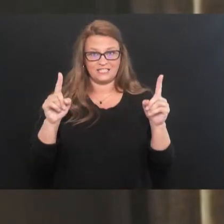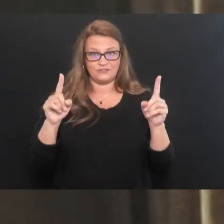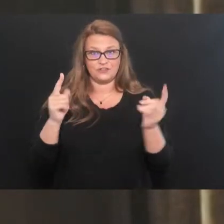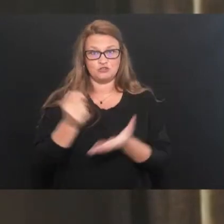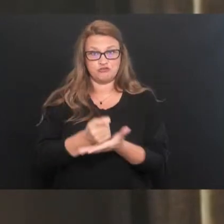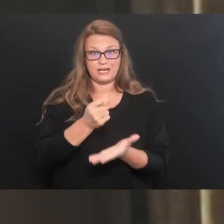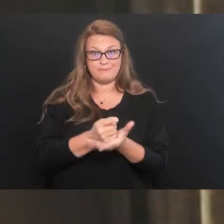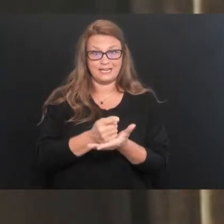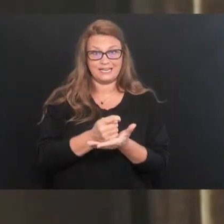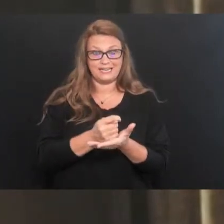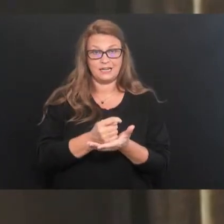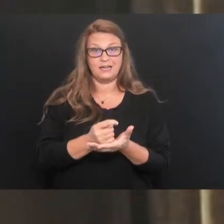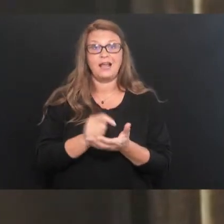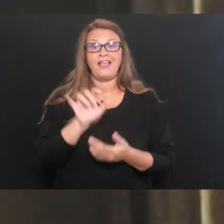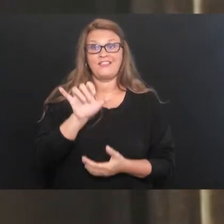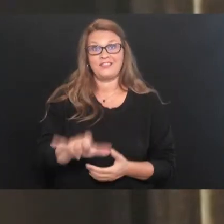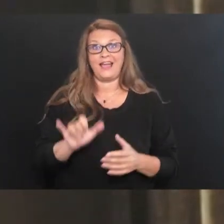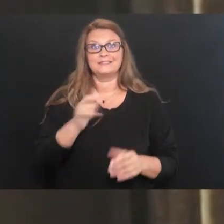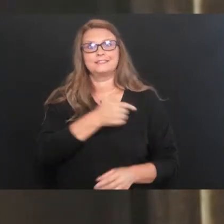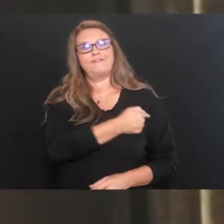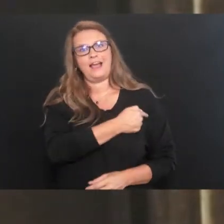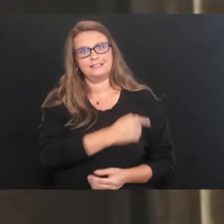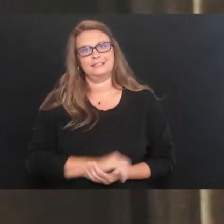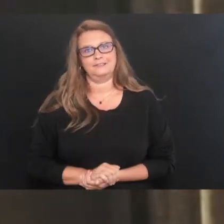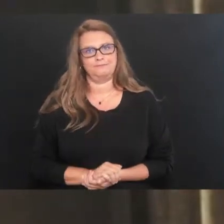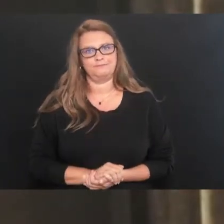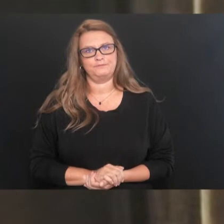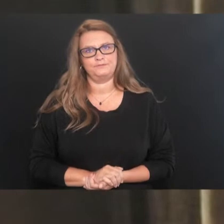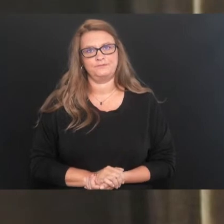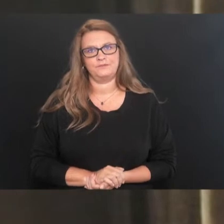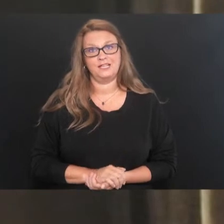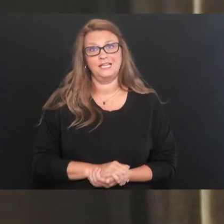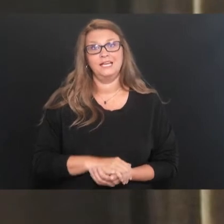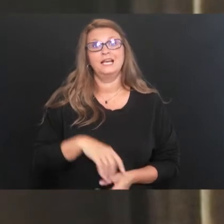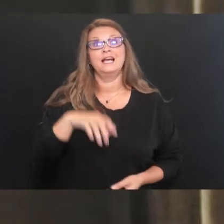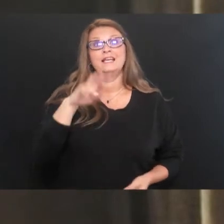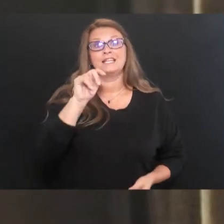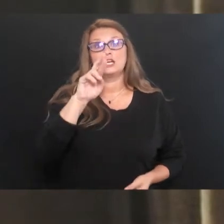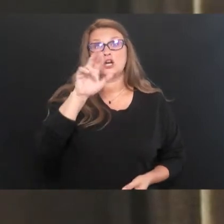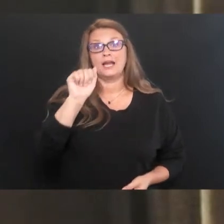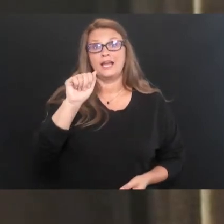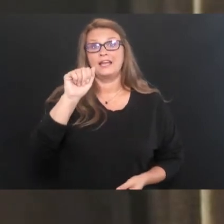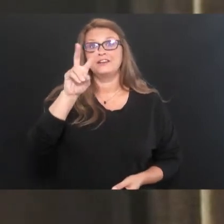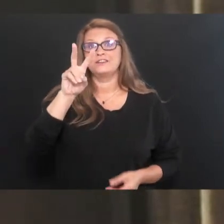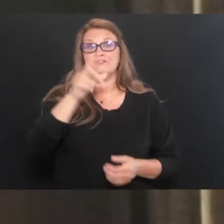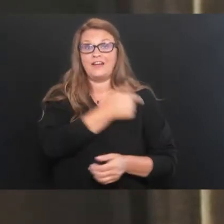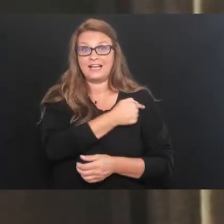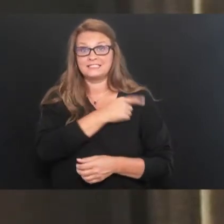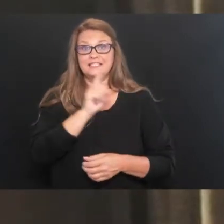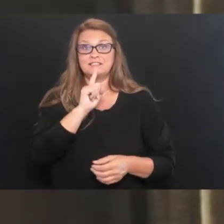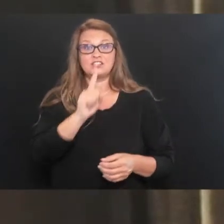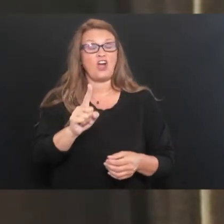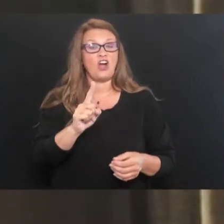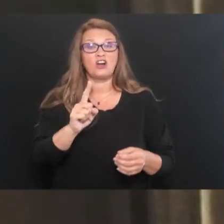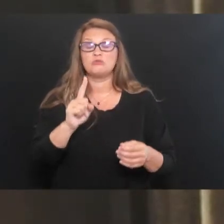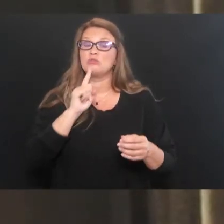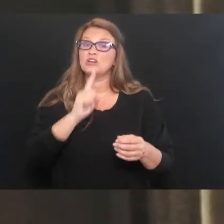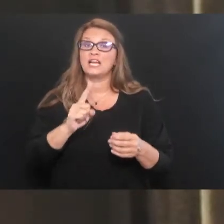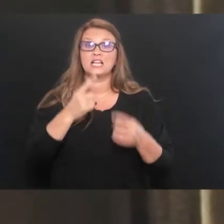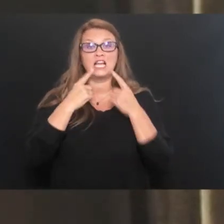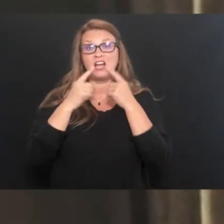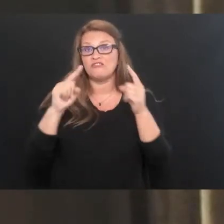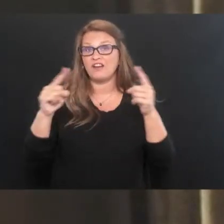and those are our vaccines. The mRNA vaccines are really remarkably, almost miraculously